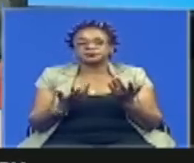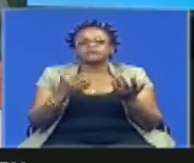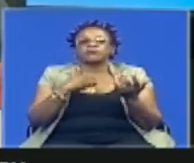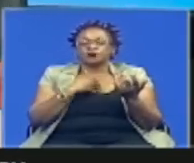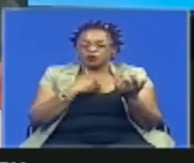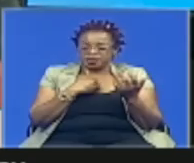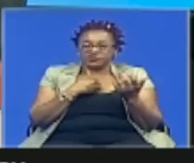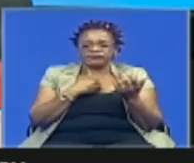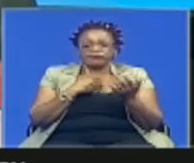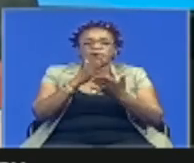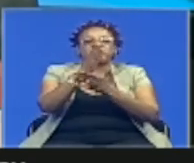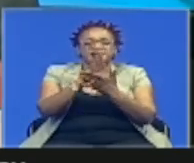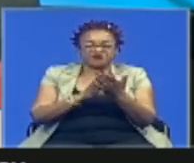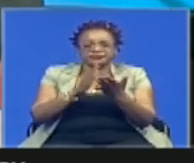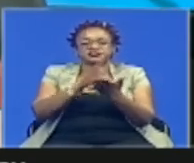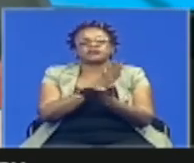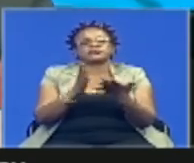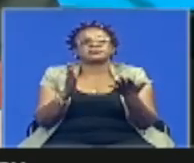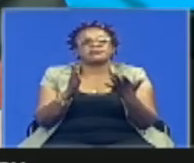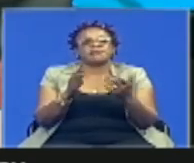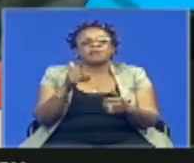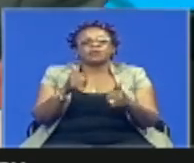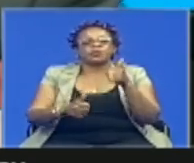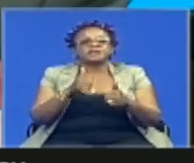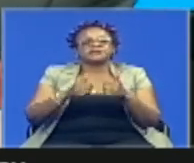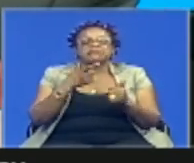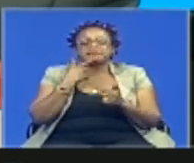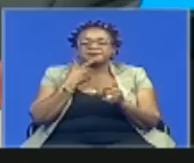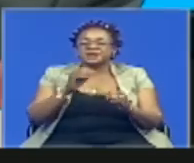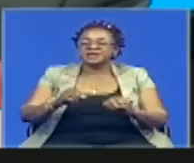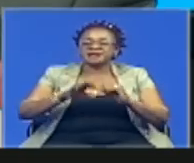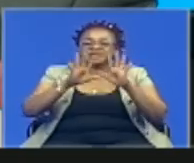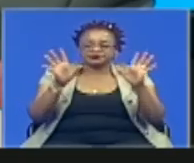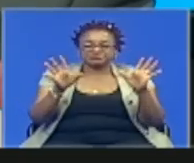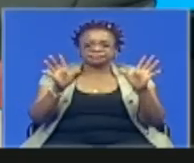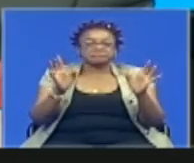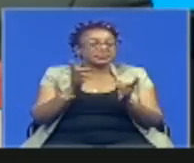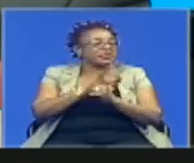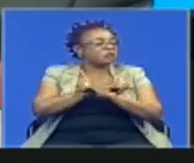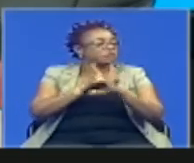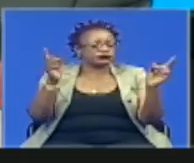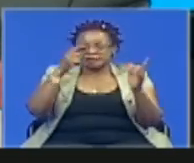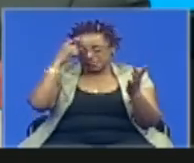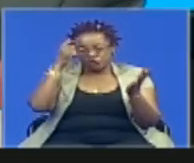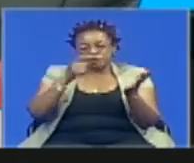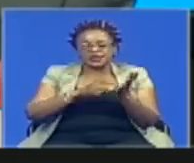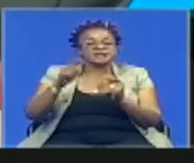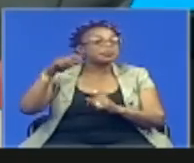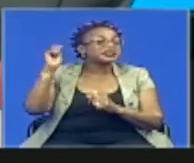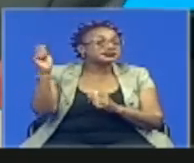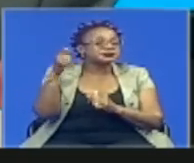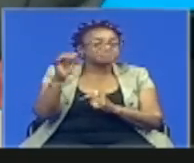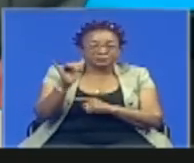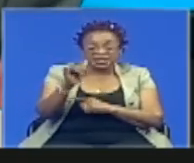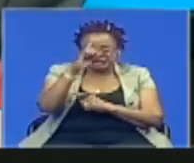half a section thereabout which has said clearly that they do not recognize the president. Now, that is